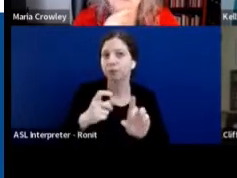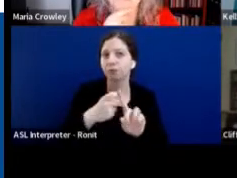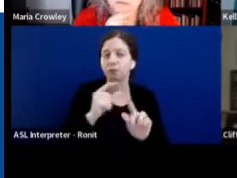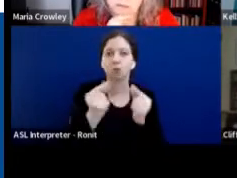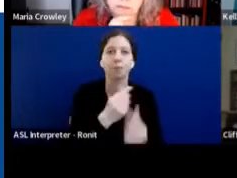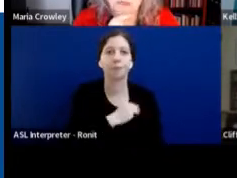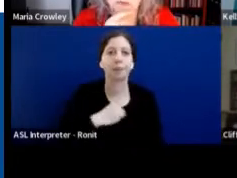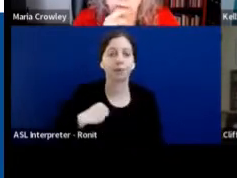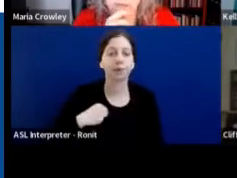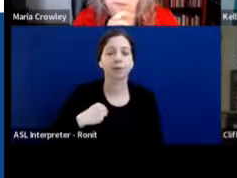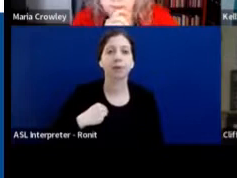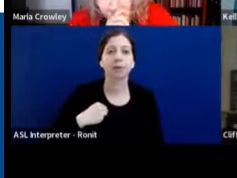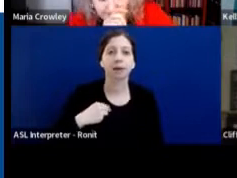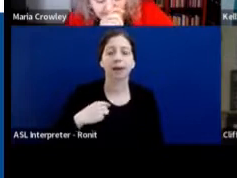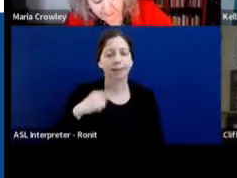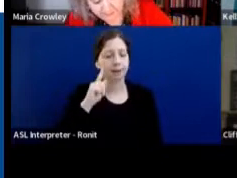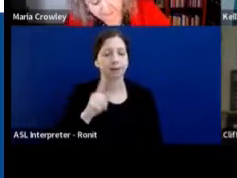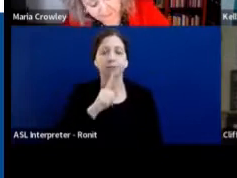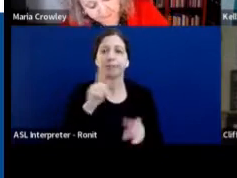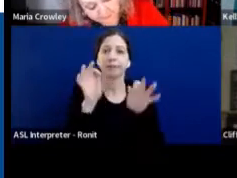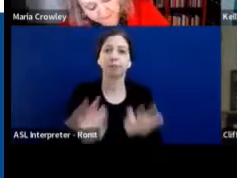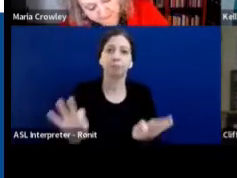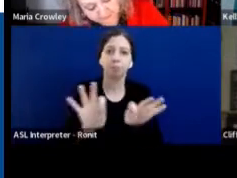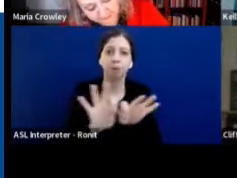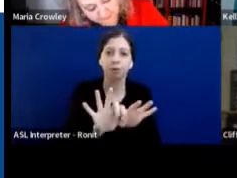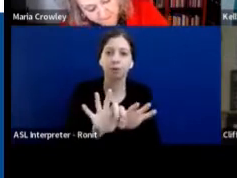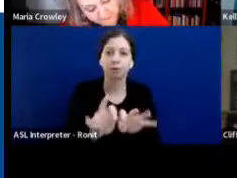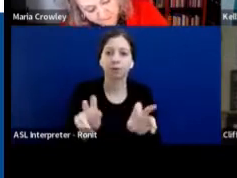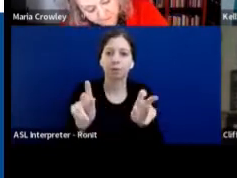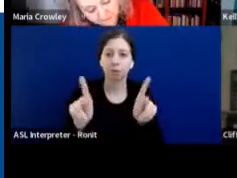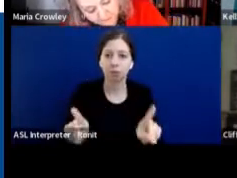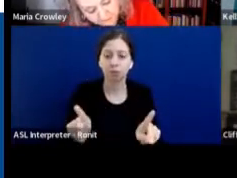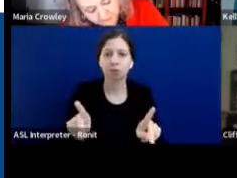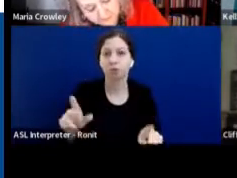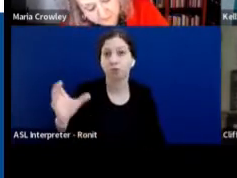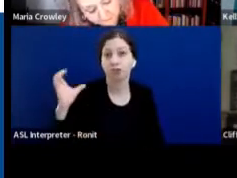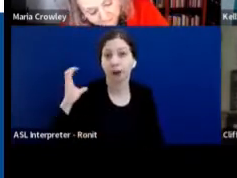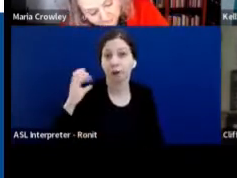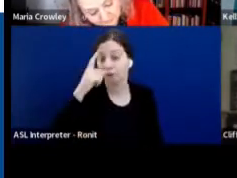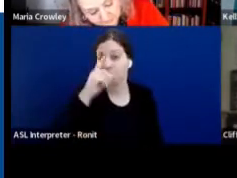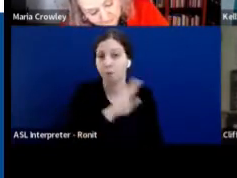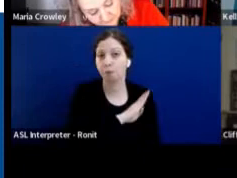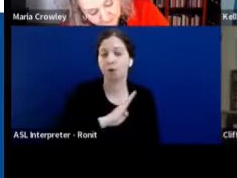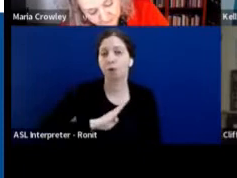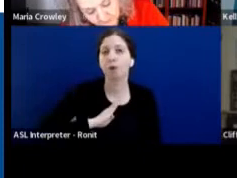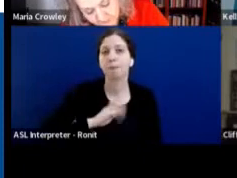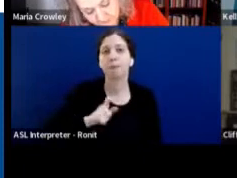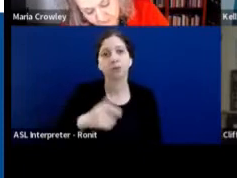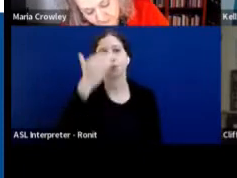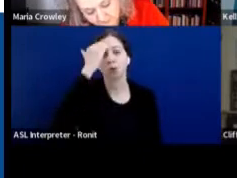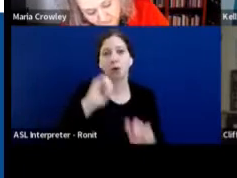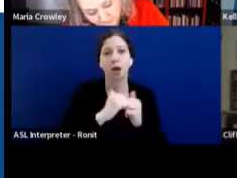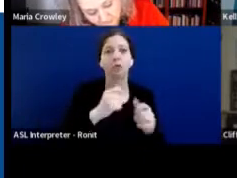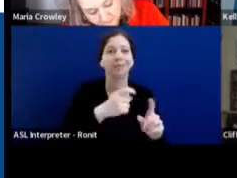members. I think it's really important that the person who's the chair of the board has got to know how to